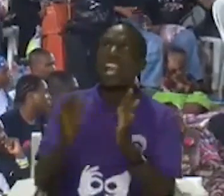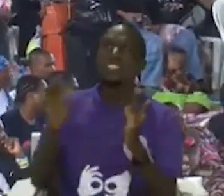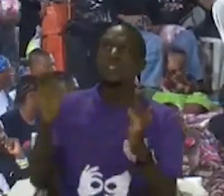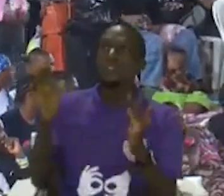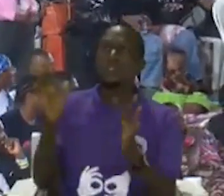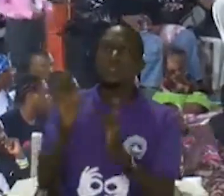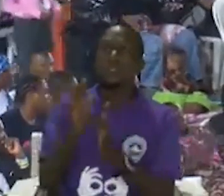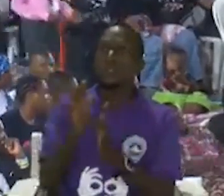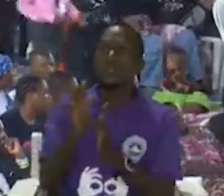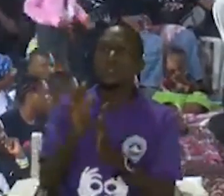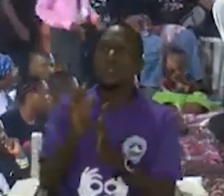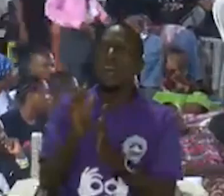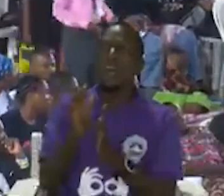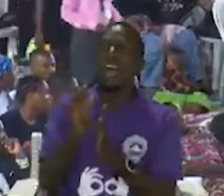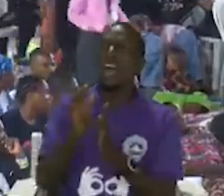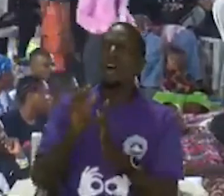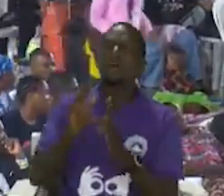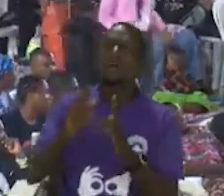Jesu